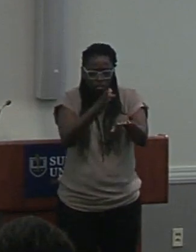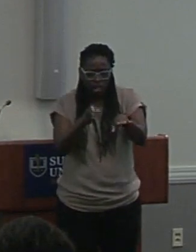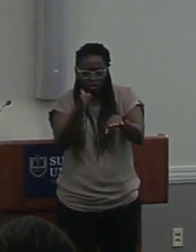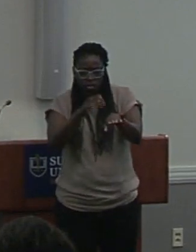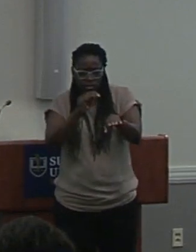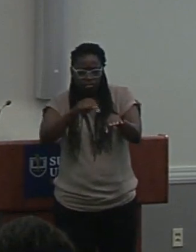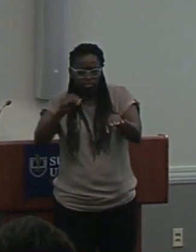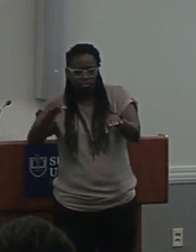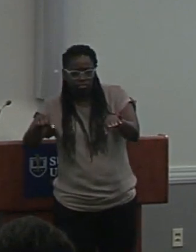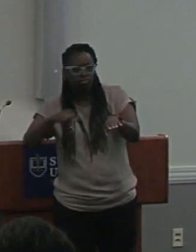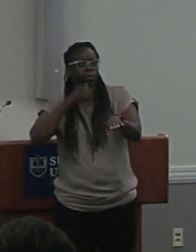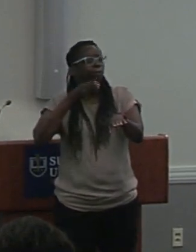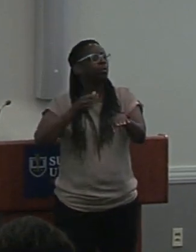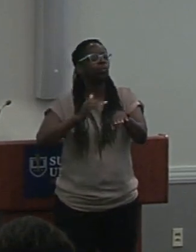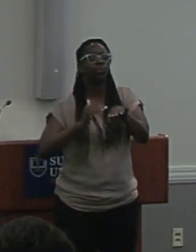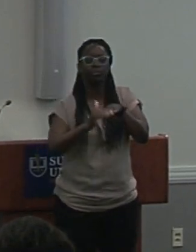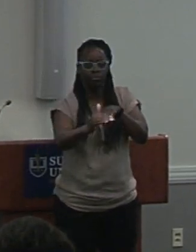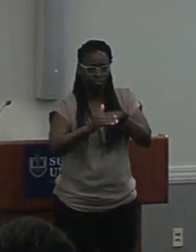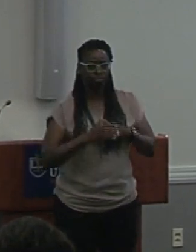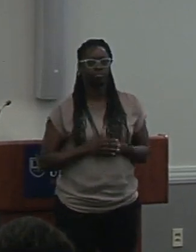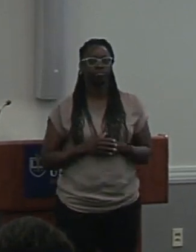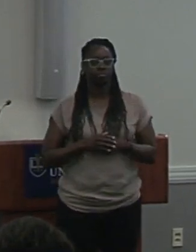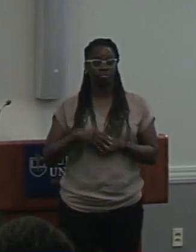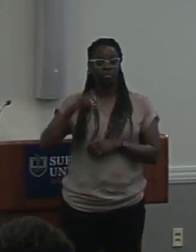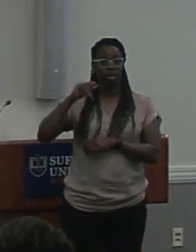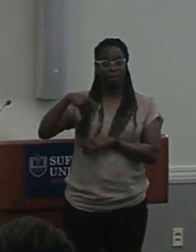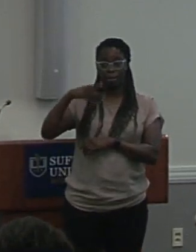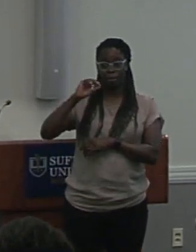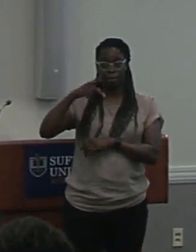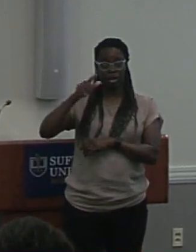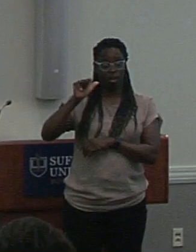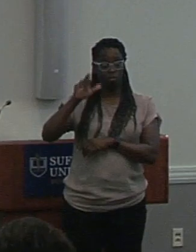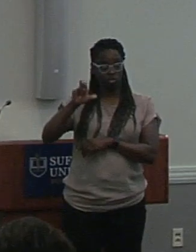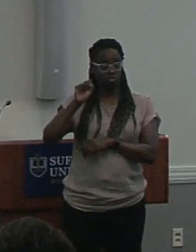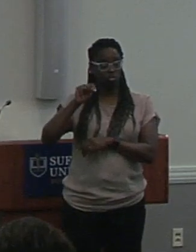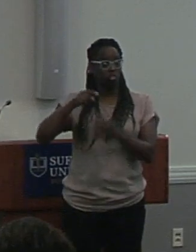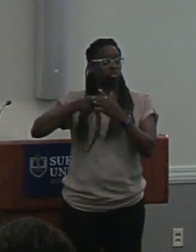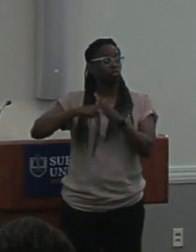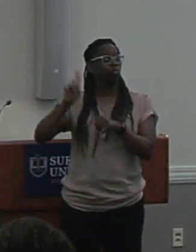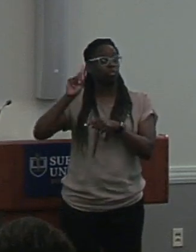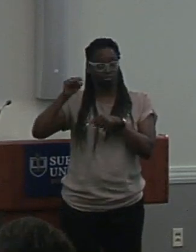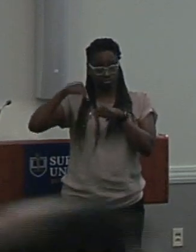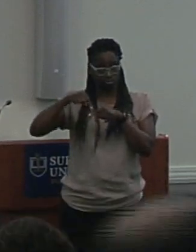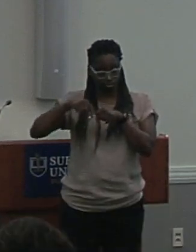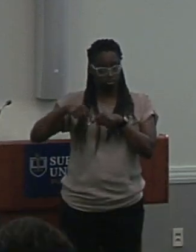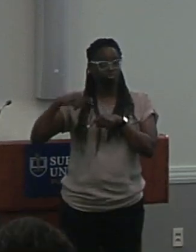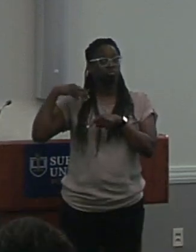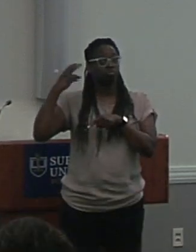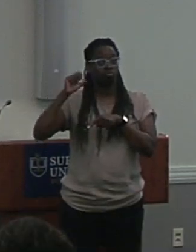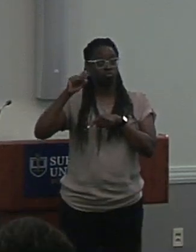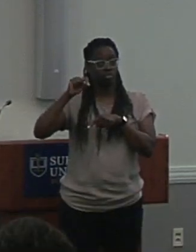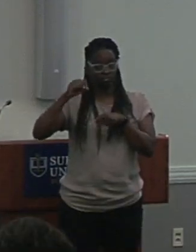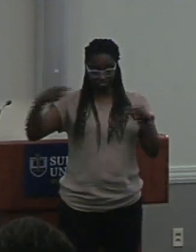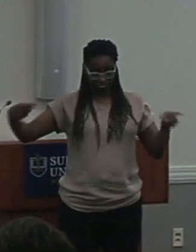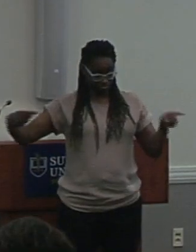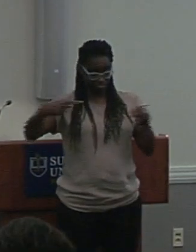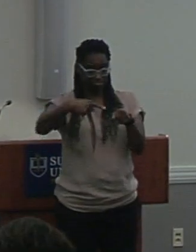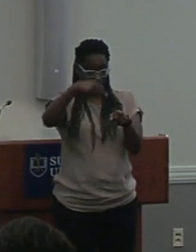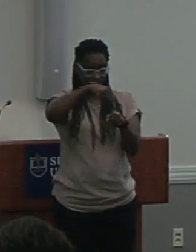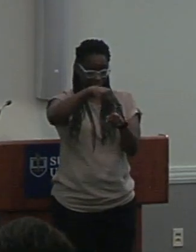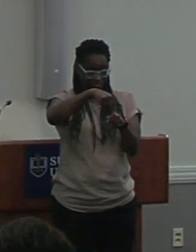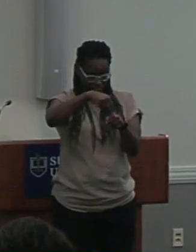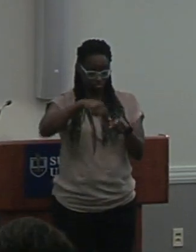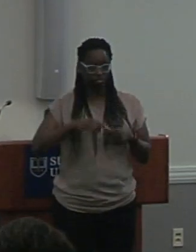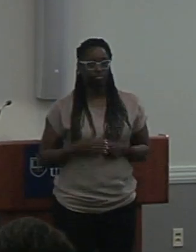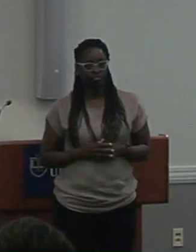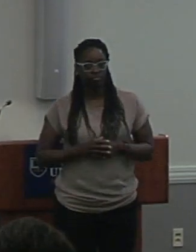begins at Washington and Poplar, okay, which is the middle of Rosendale Square, and it goes all the way